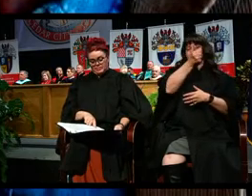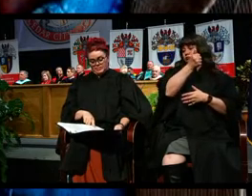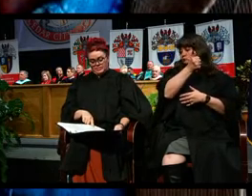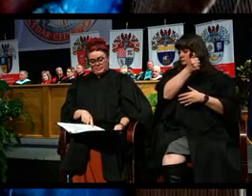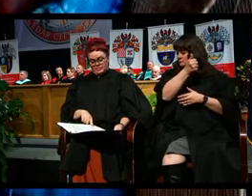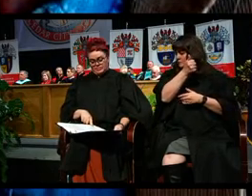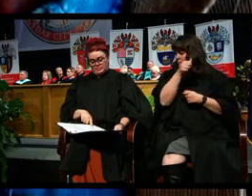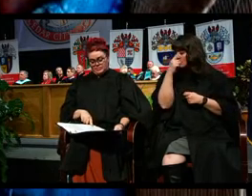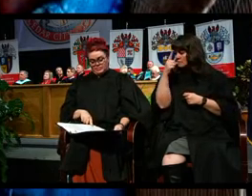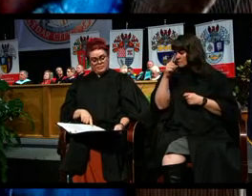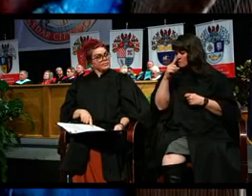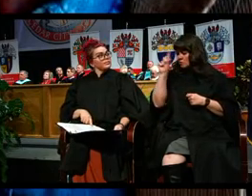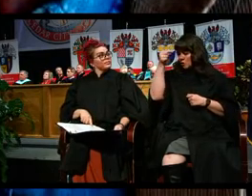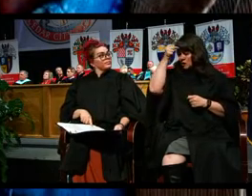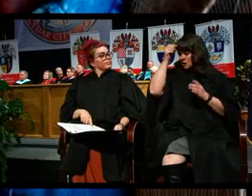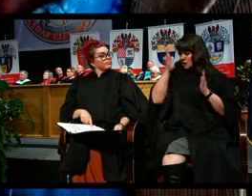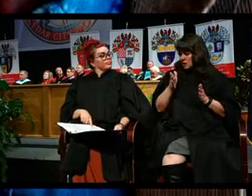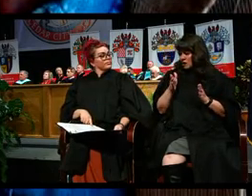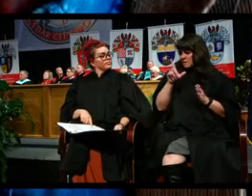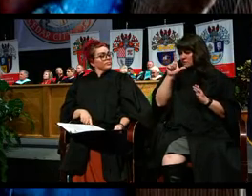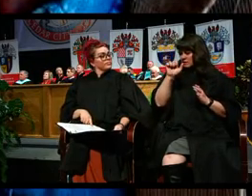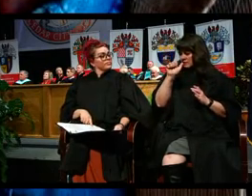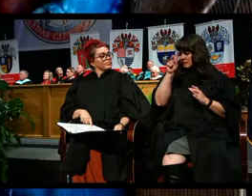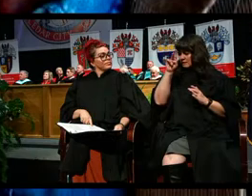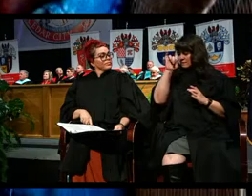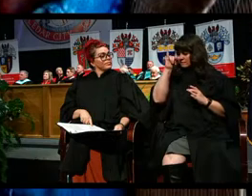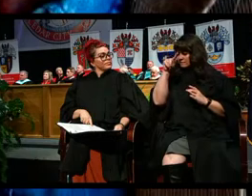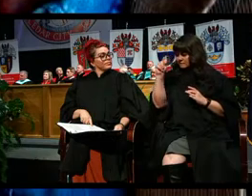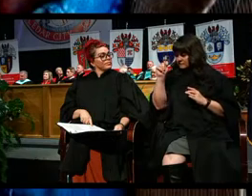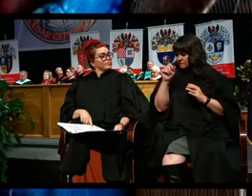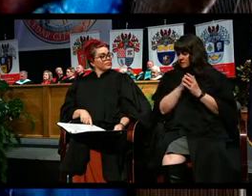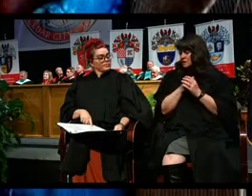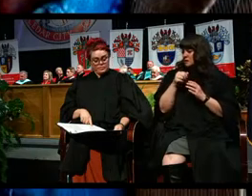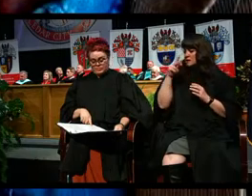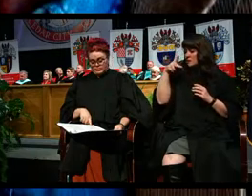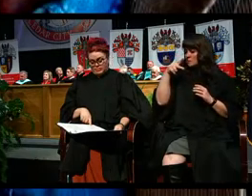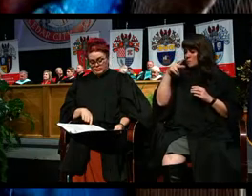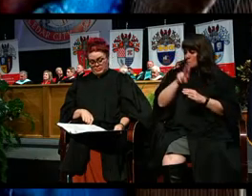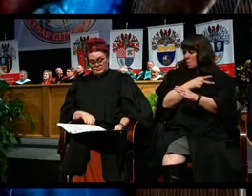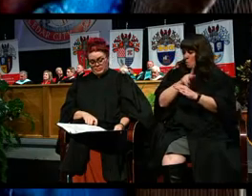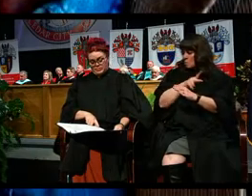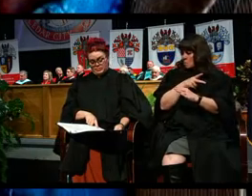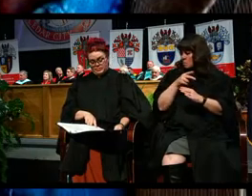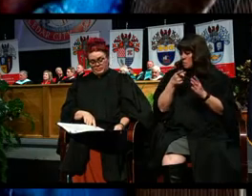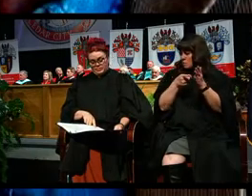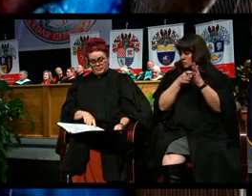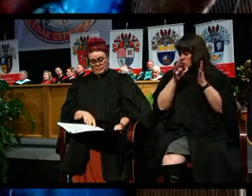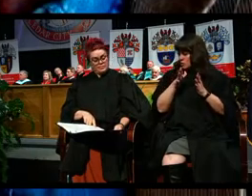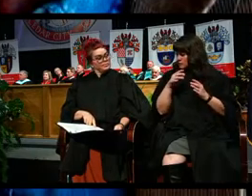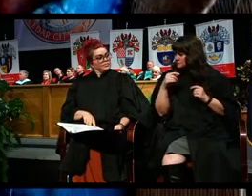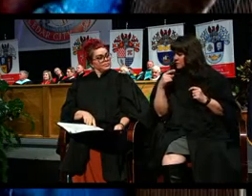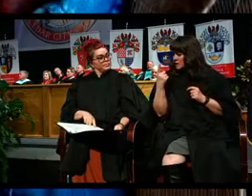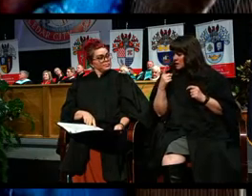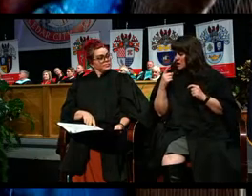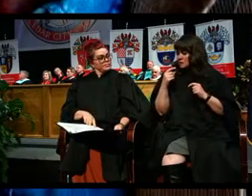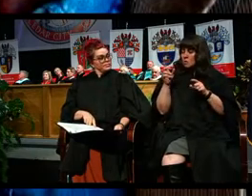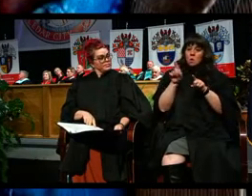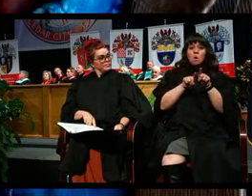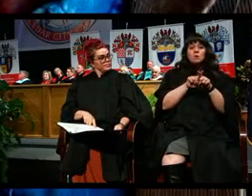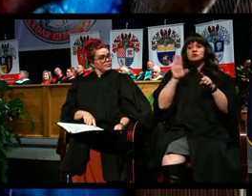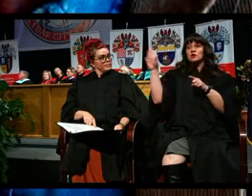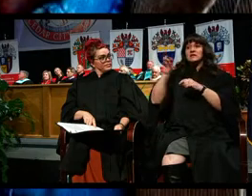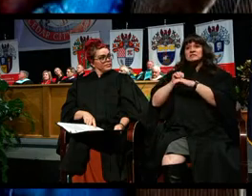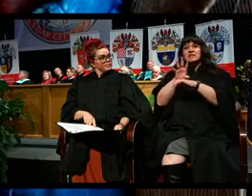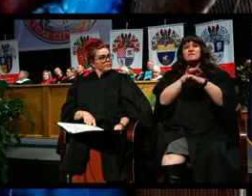as Utah's first poet laureate and served in that role for 5 years. Dr. Lee's influence in raising public awareness of